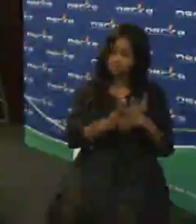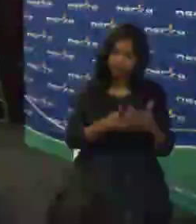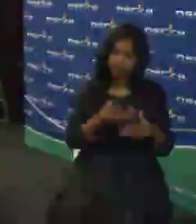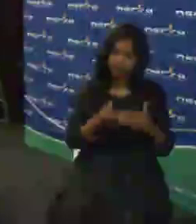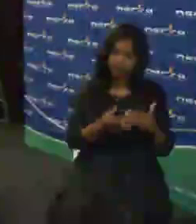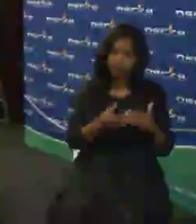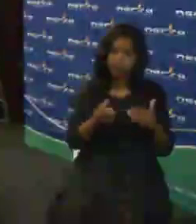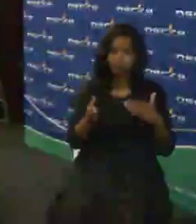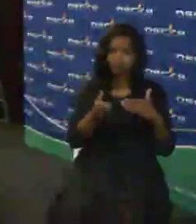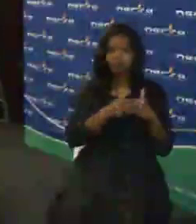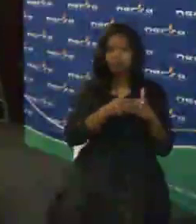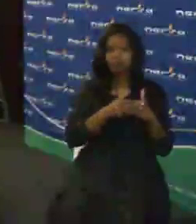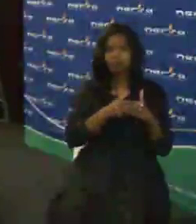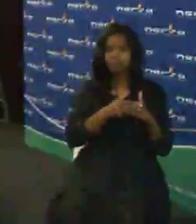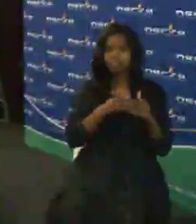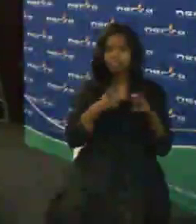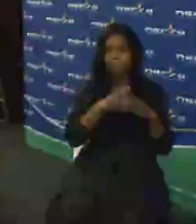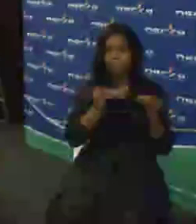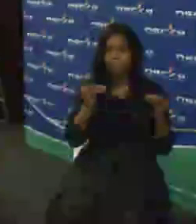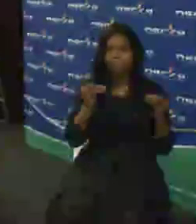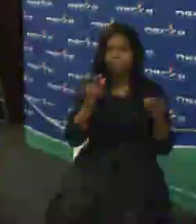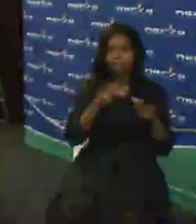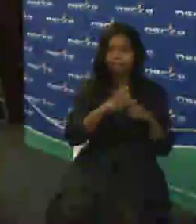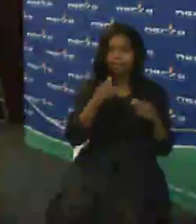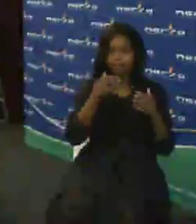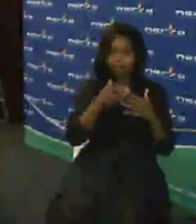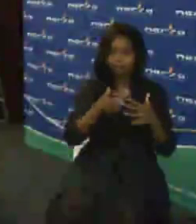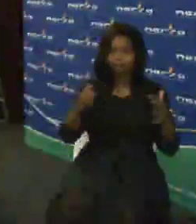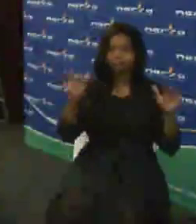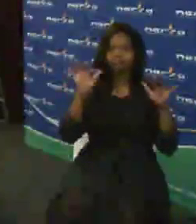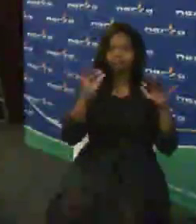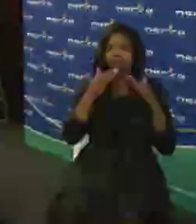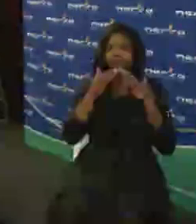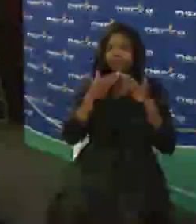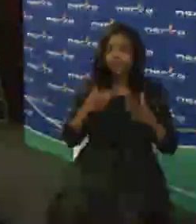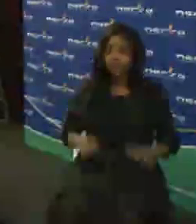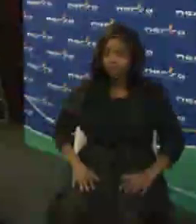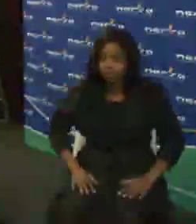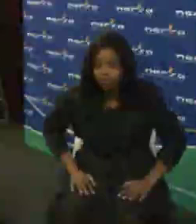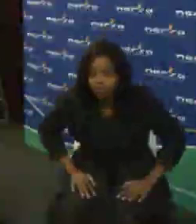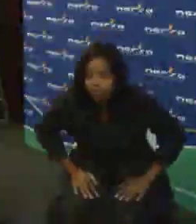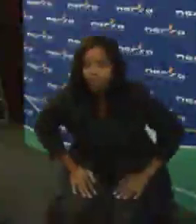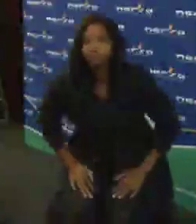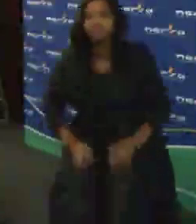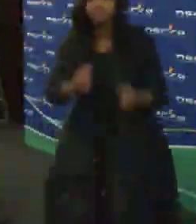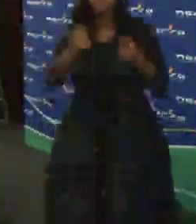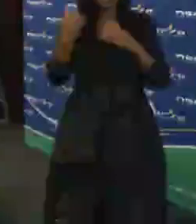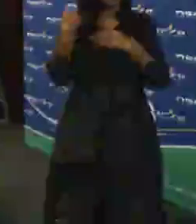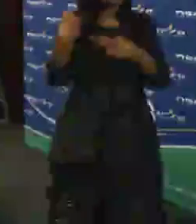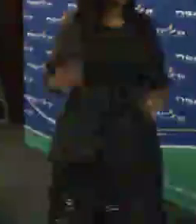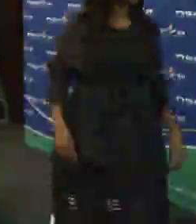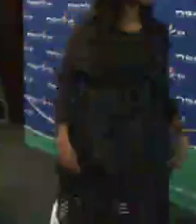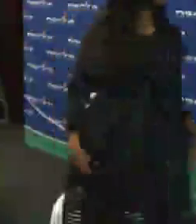proceedings have come to an end, and we adjourn the public hearing. Thank you very much. Drive safely back home.